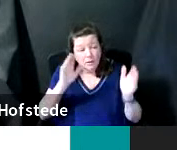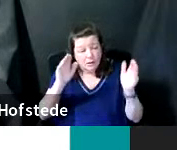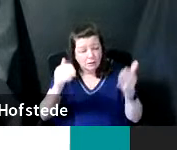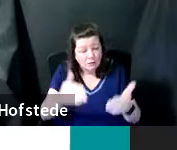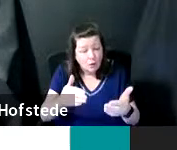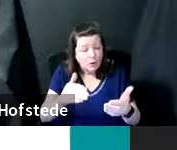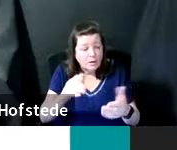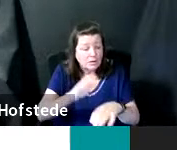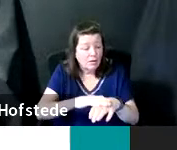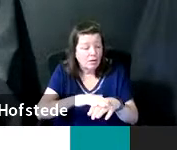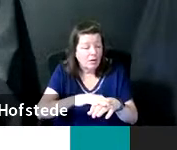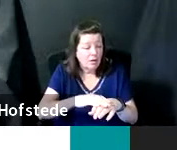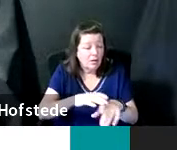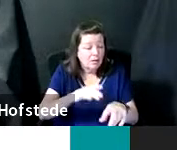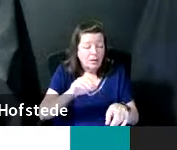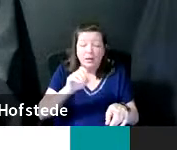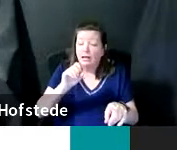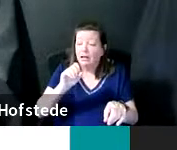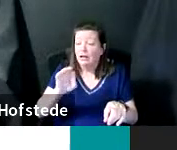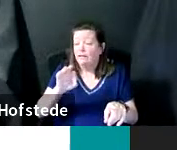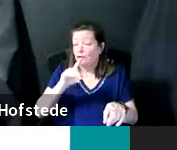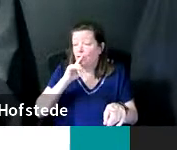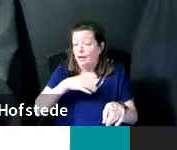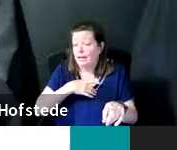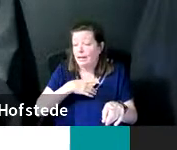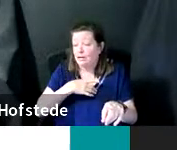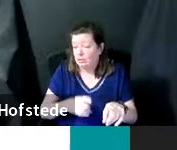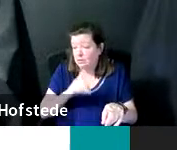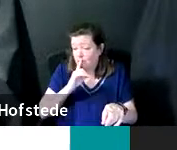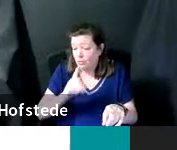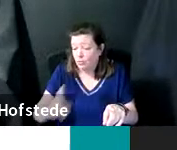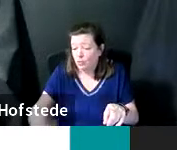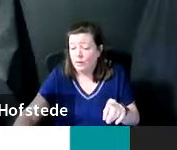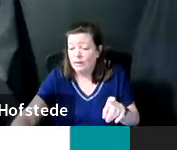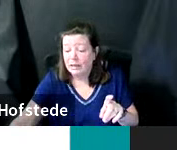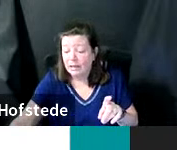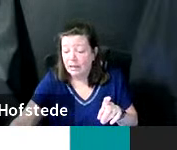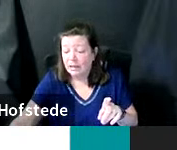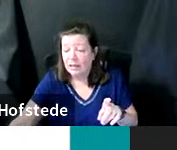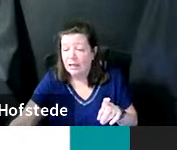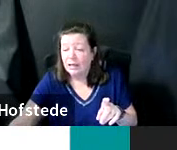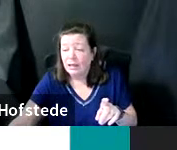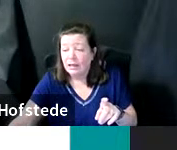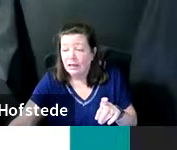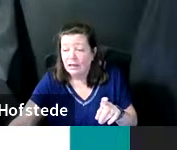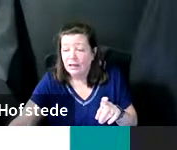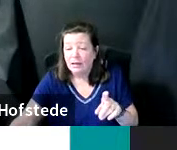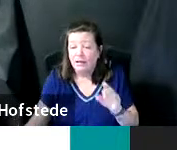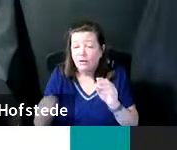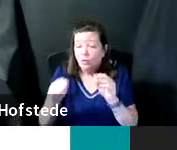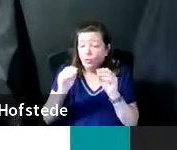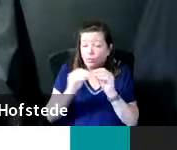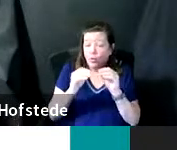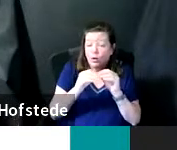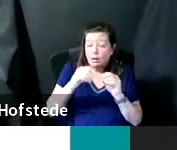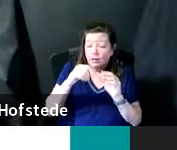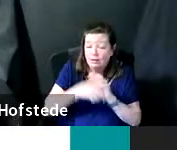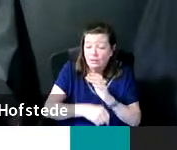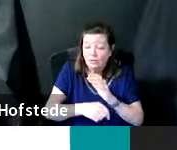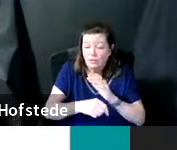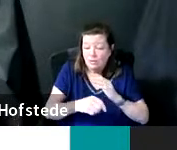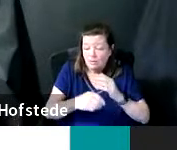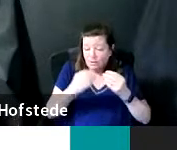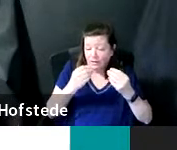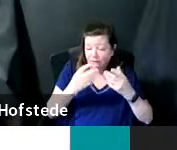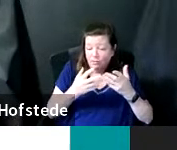attention to, if you're interested in, you know, really deeply diving more into some of those cost information